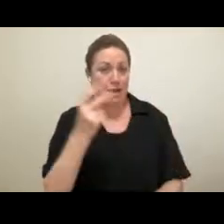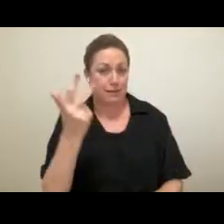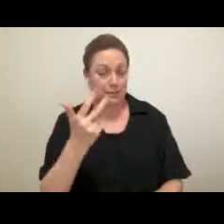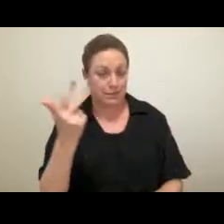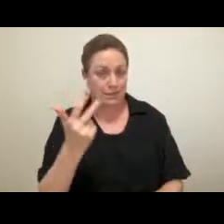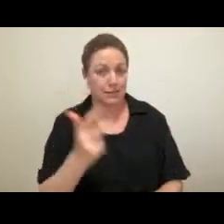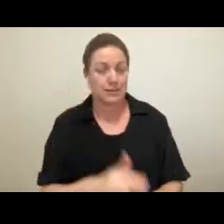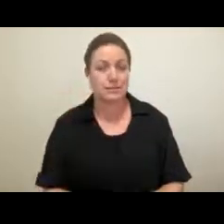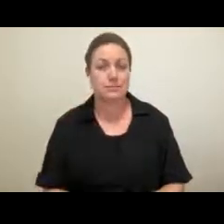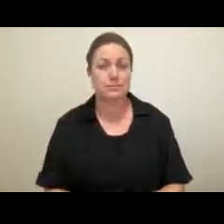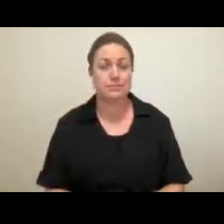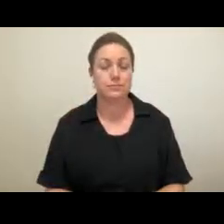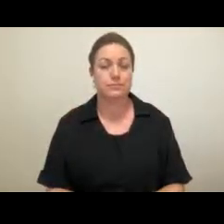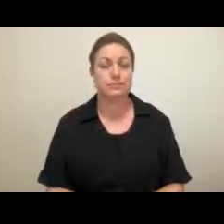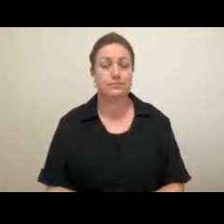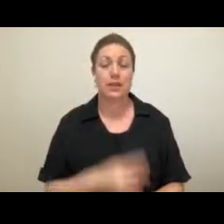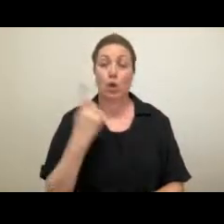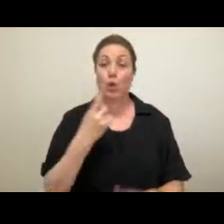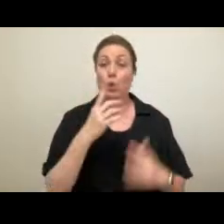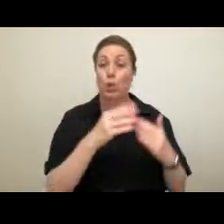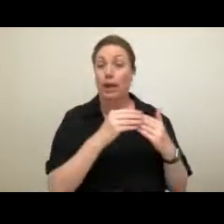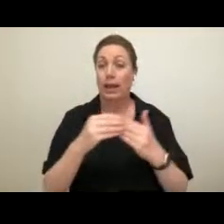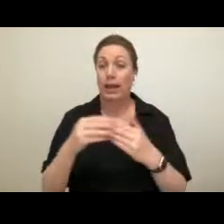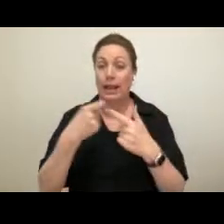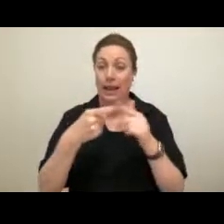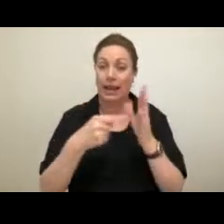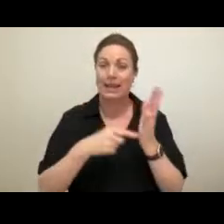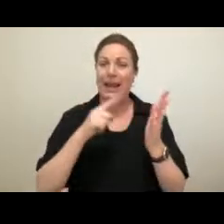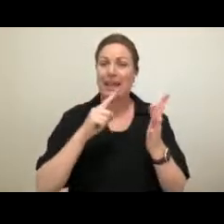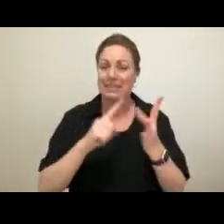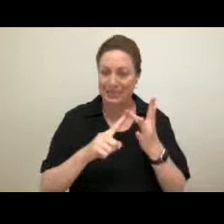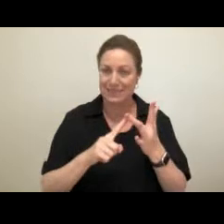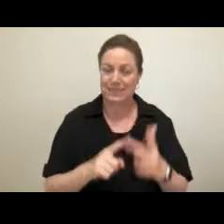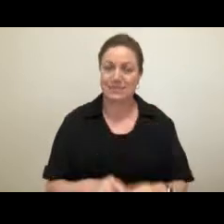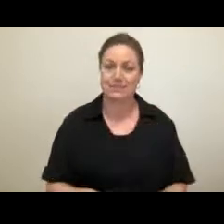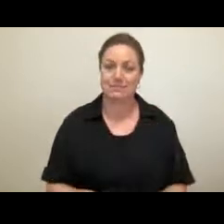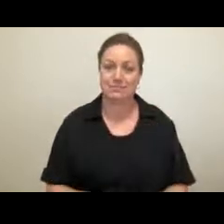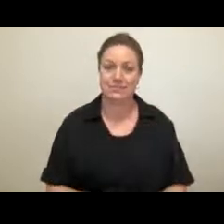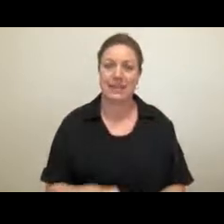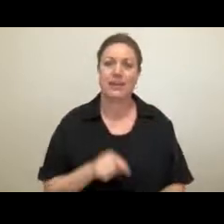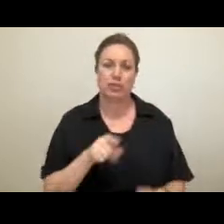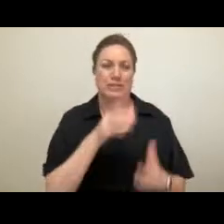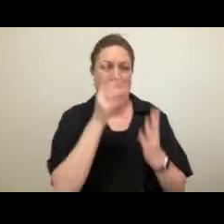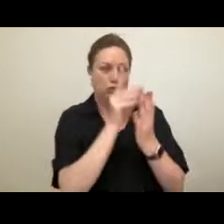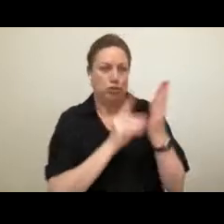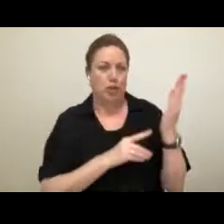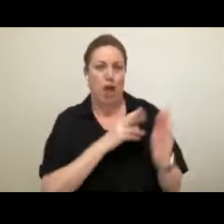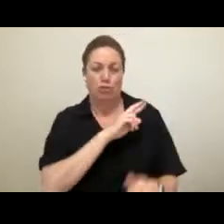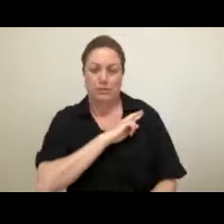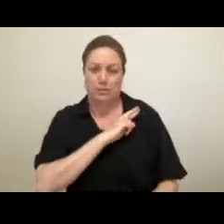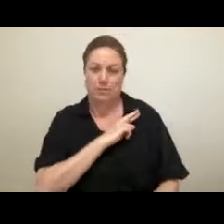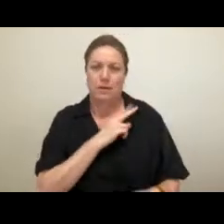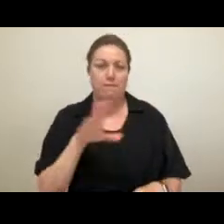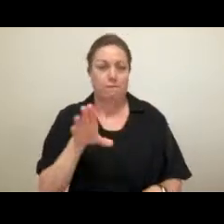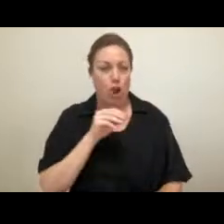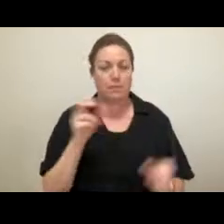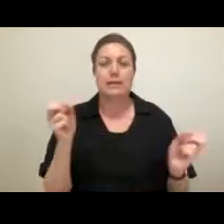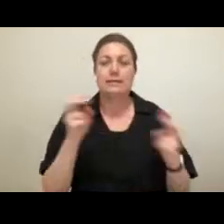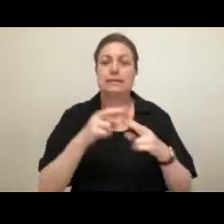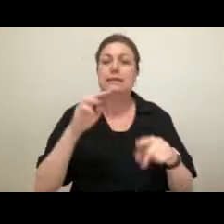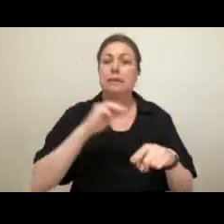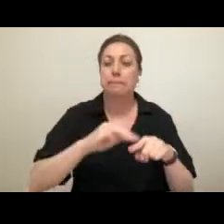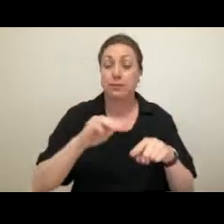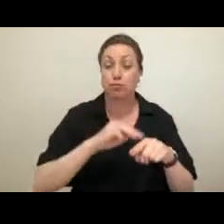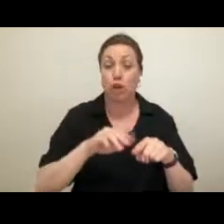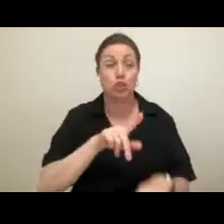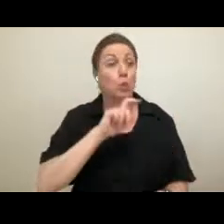Katie Westlake, Associate Director of Design from Sydney Metro. Katie is now going to participate in an interview with